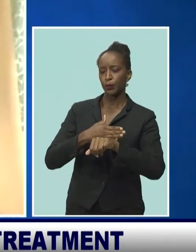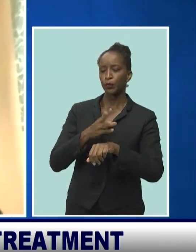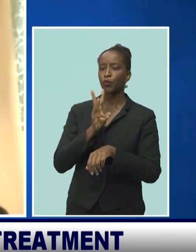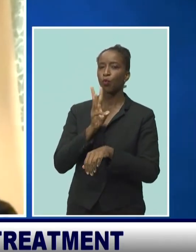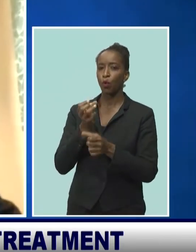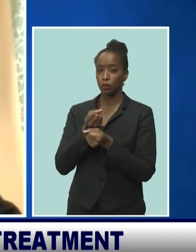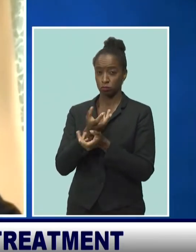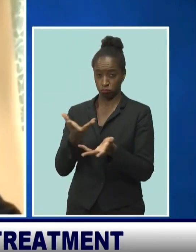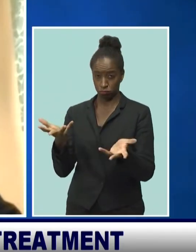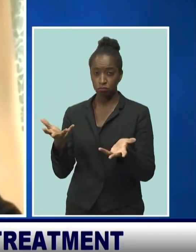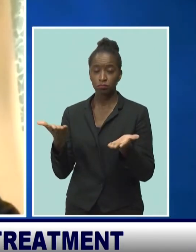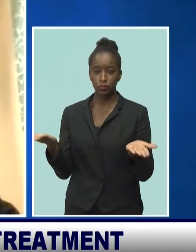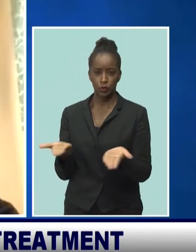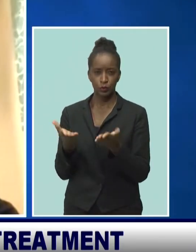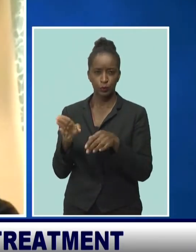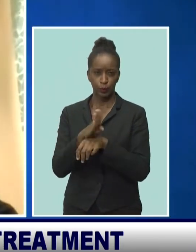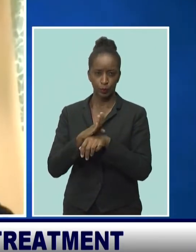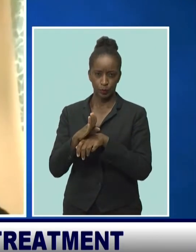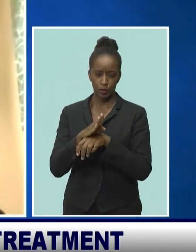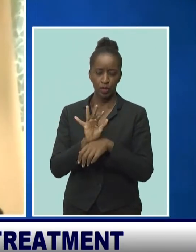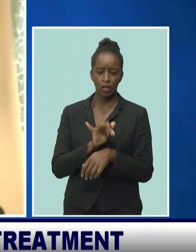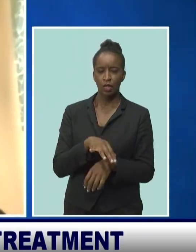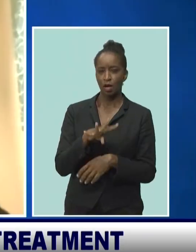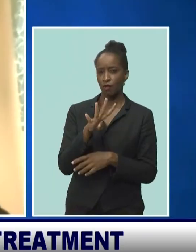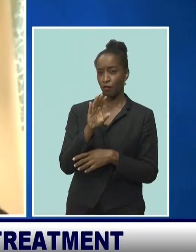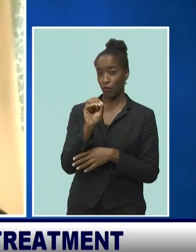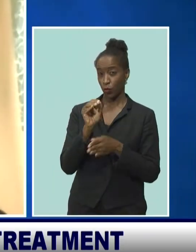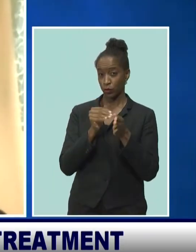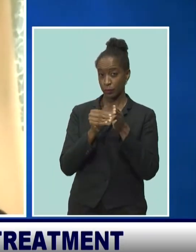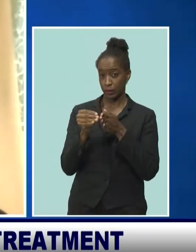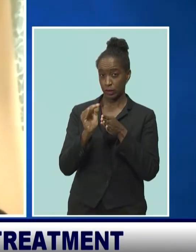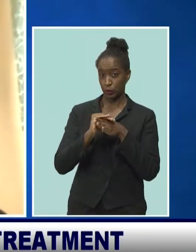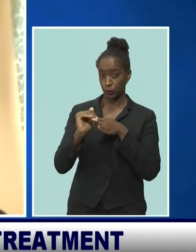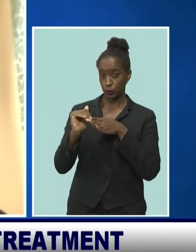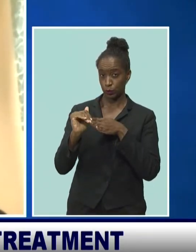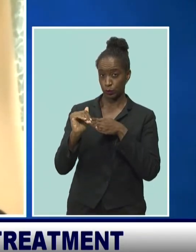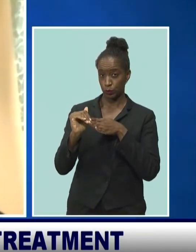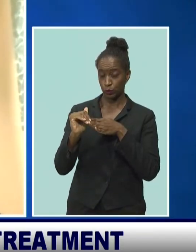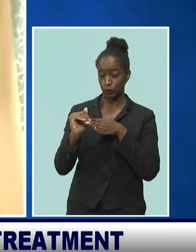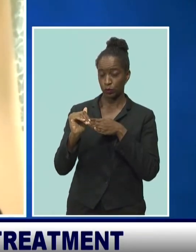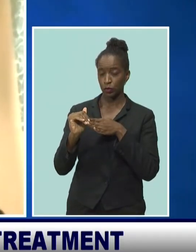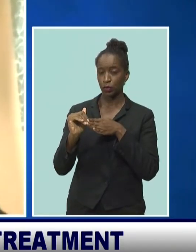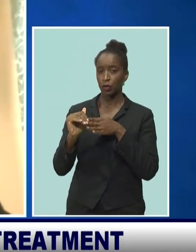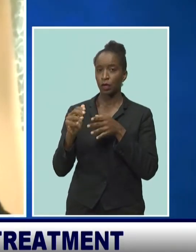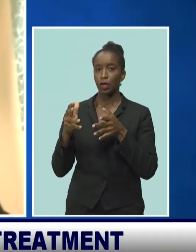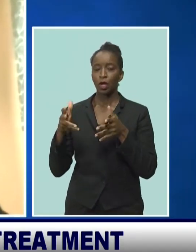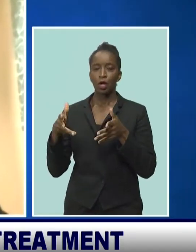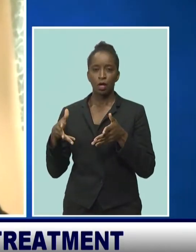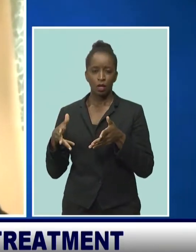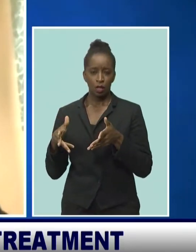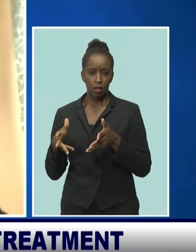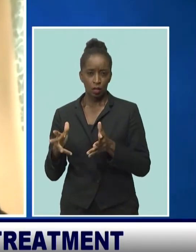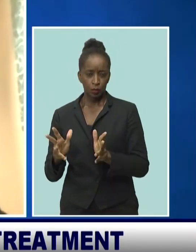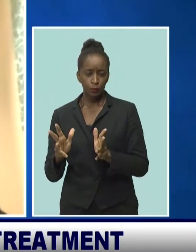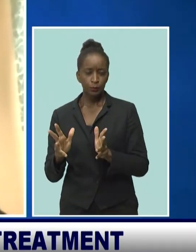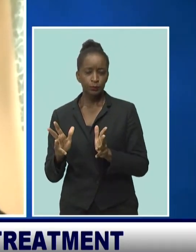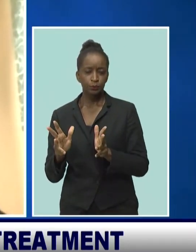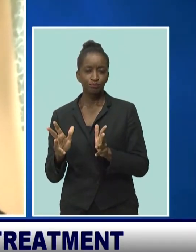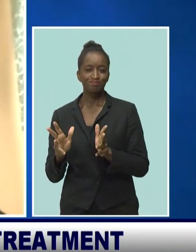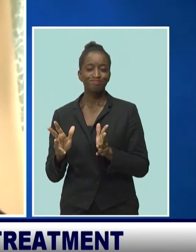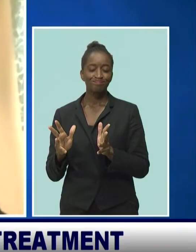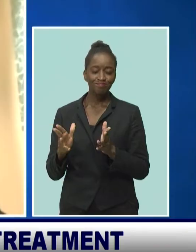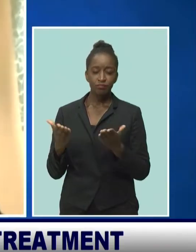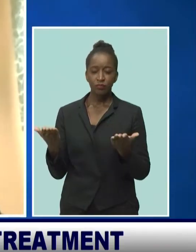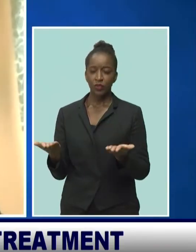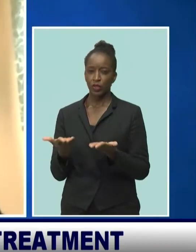Barbados. And because it's $40 million in grants, it allows the country that already has a